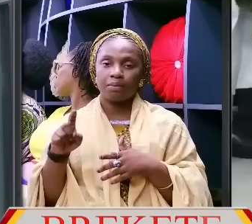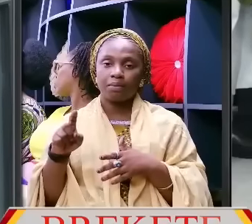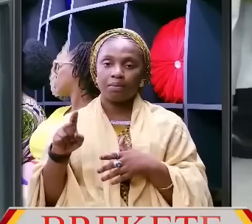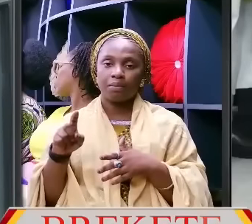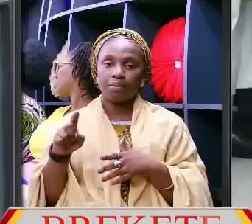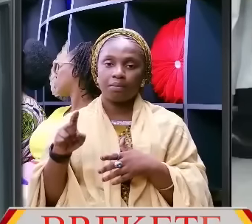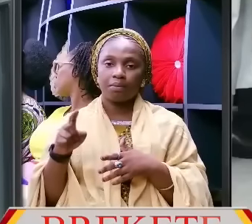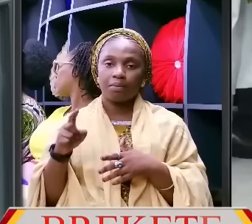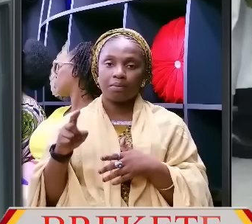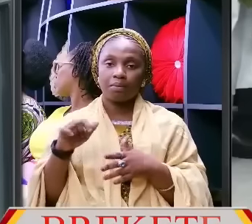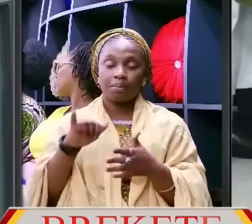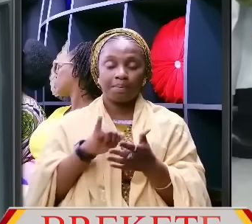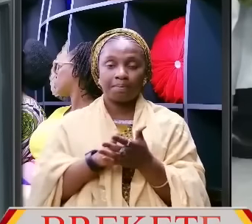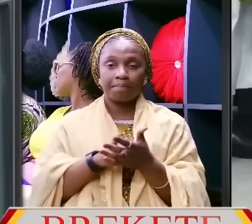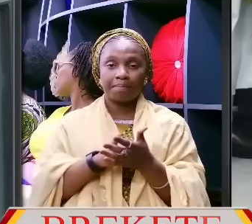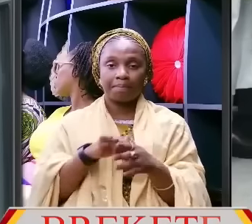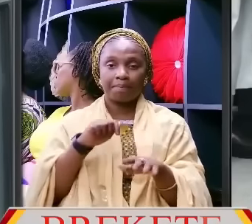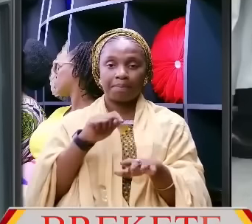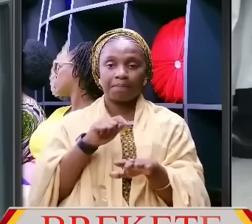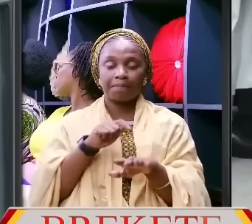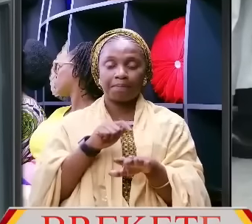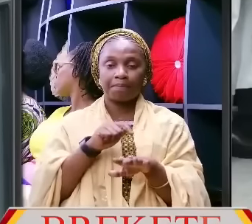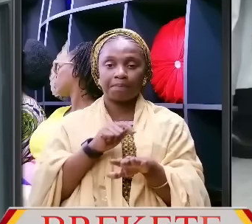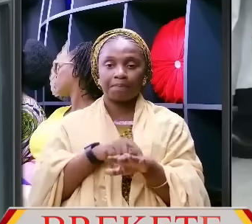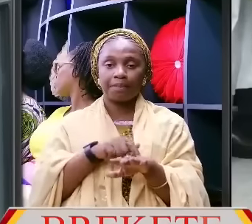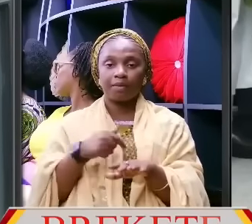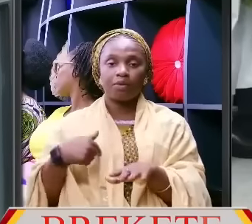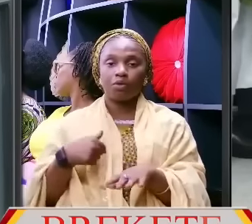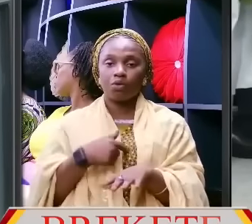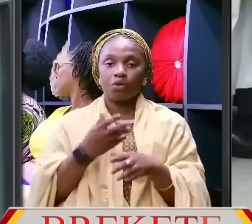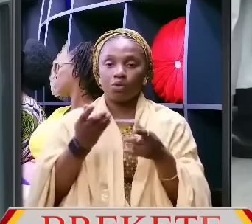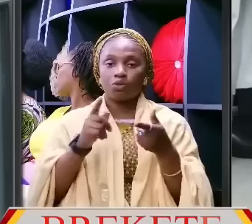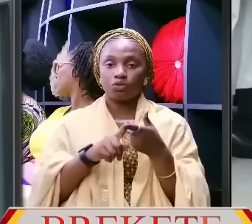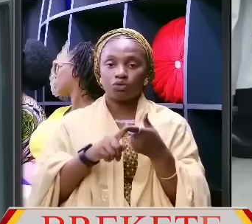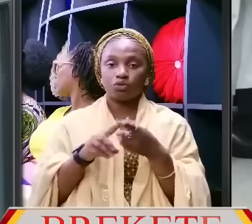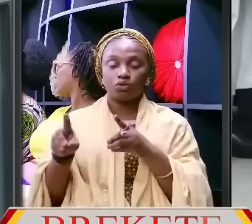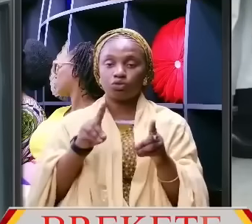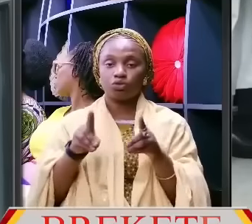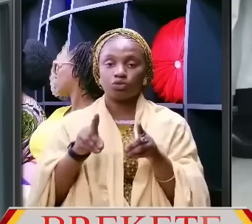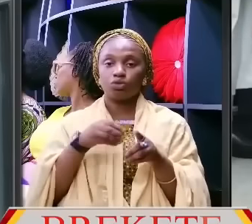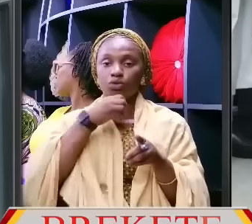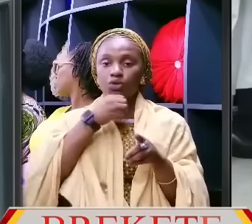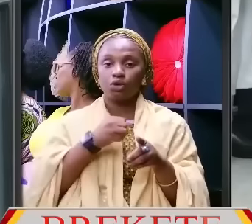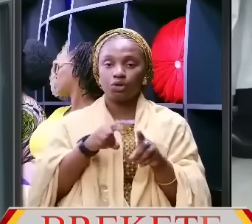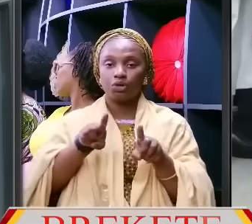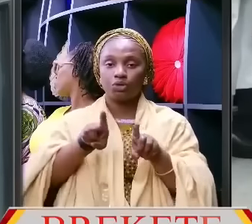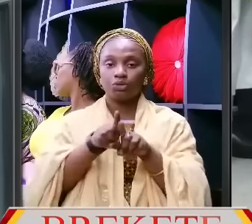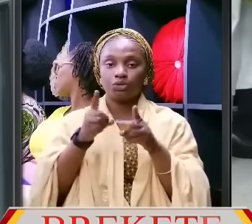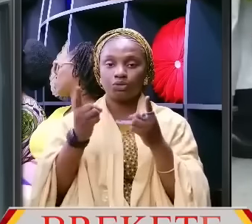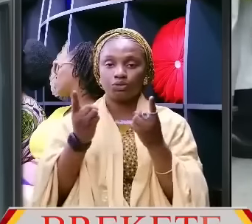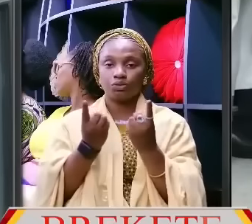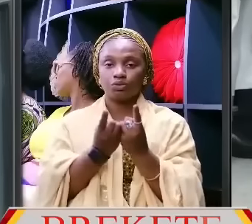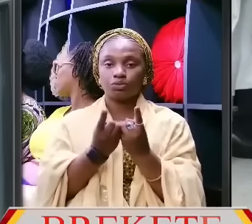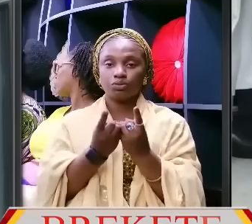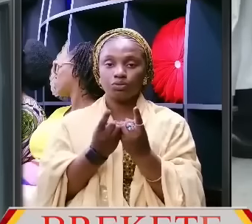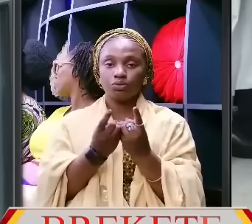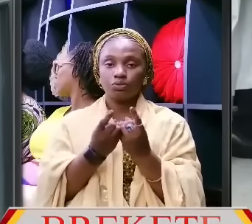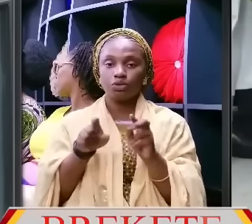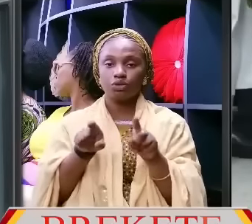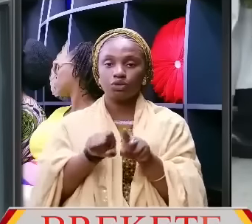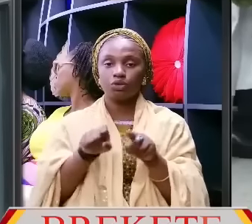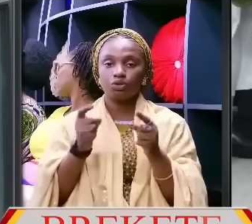That time, we won't do age group. That's why they moved that to war palm. So the remaining £5, I will use that for the house